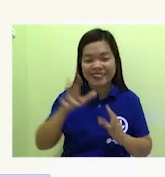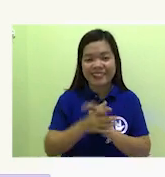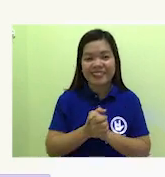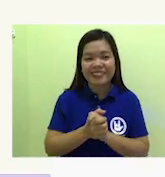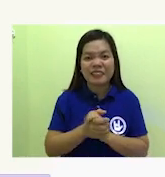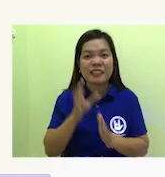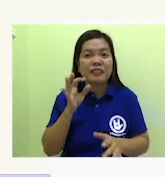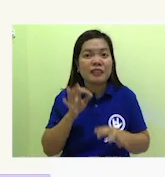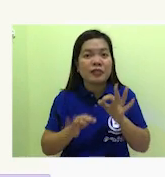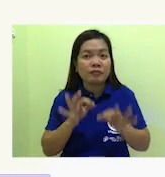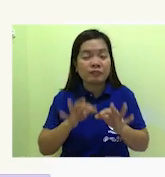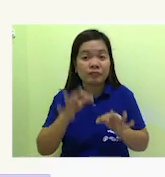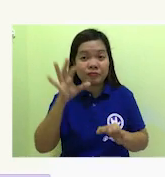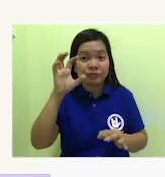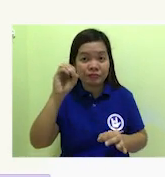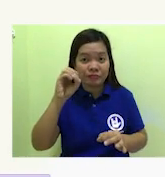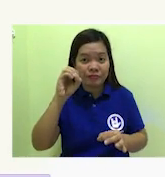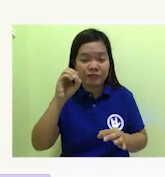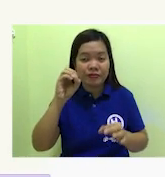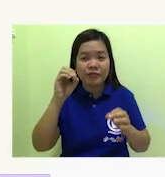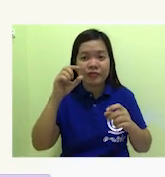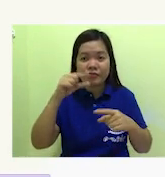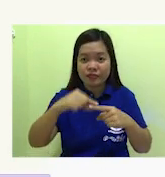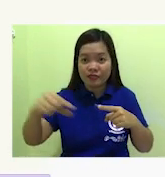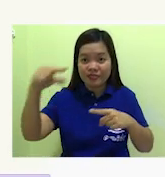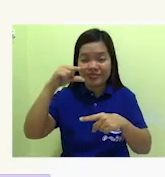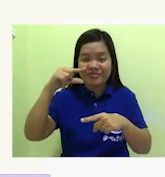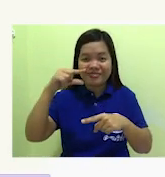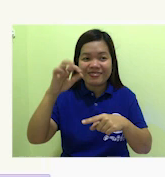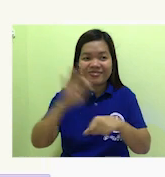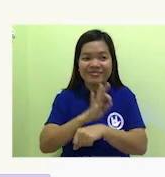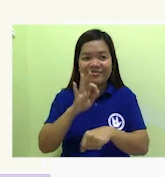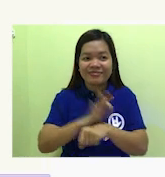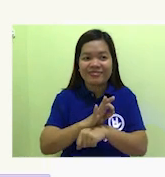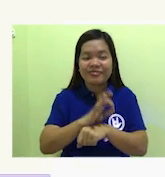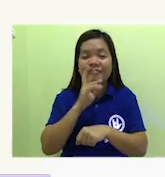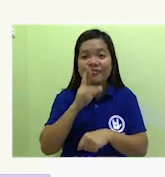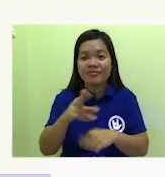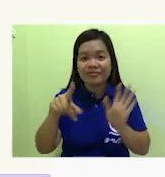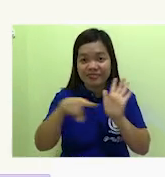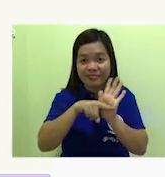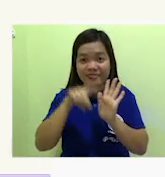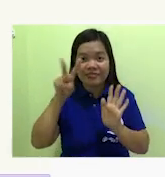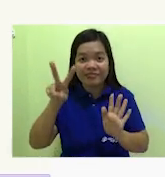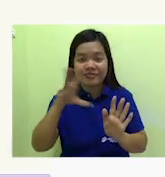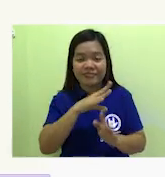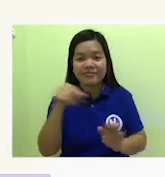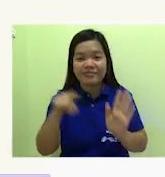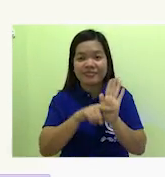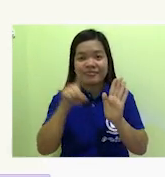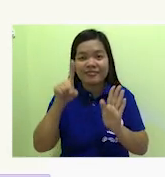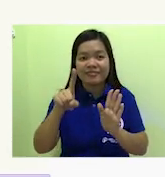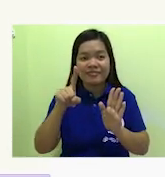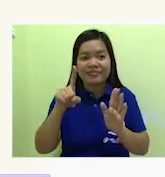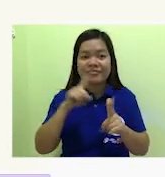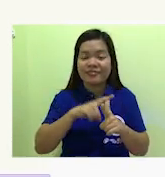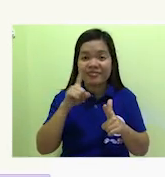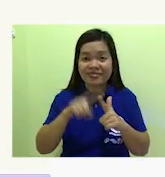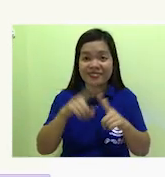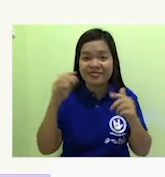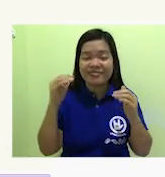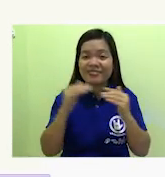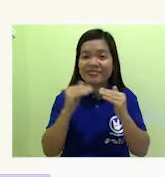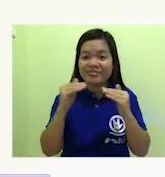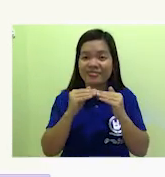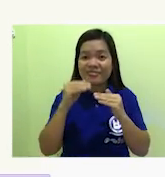Number three. If the zeros of a quadratic function are negative 2 and negative 1, then